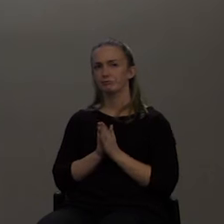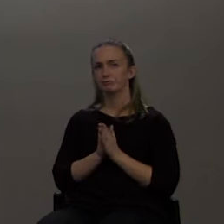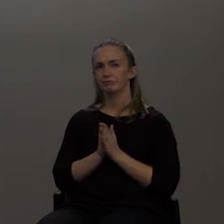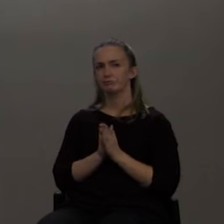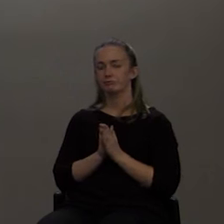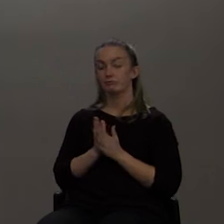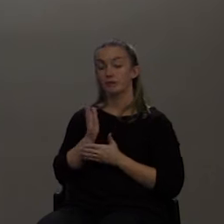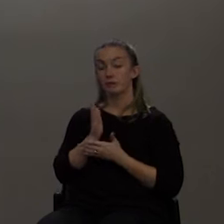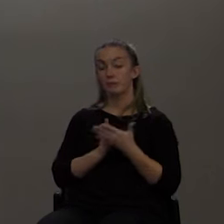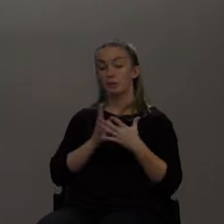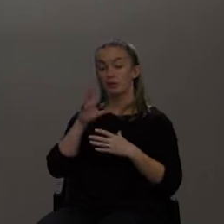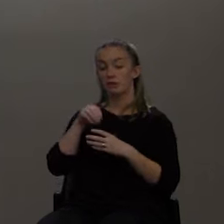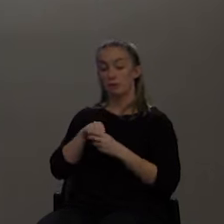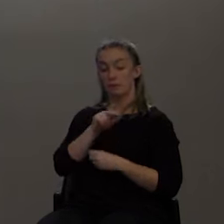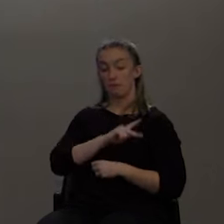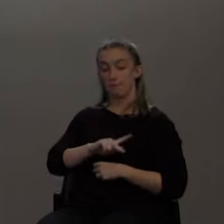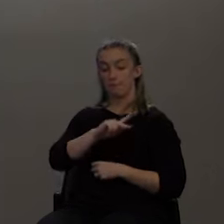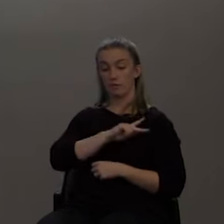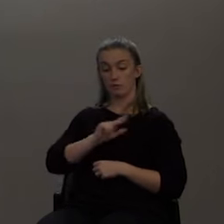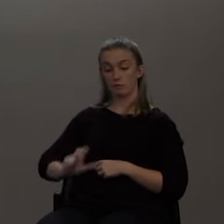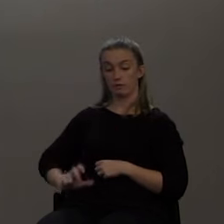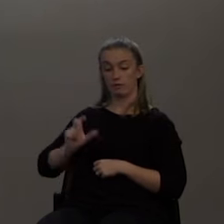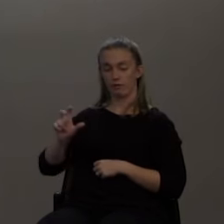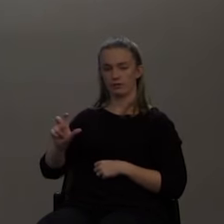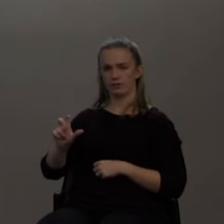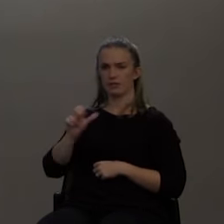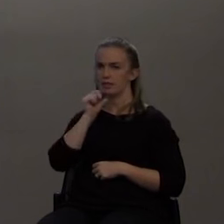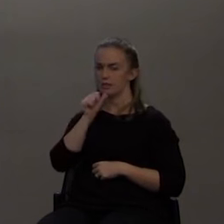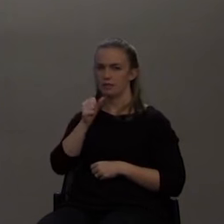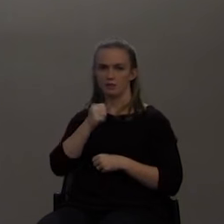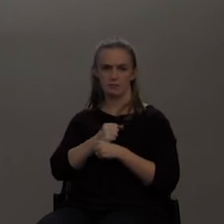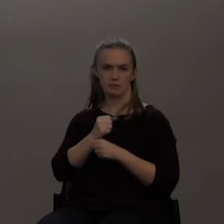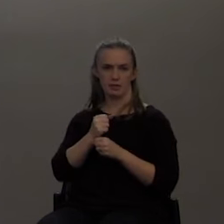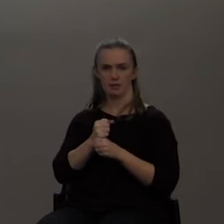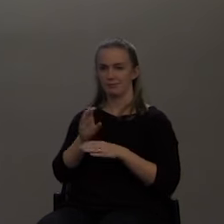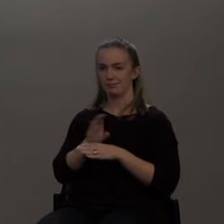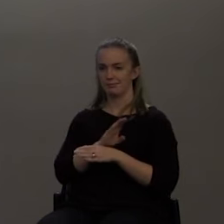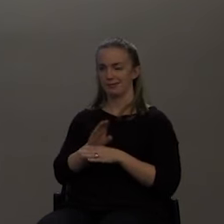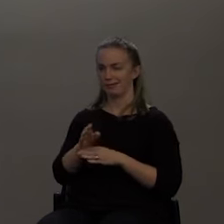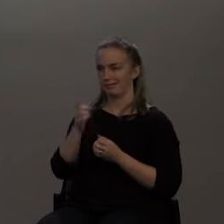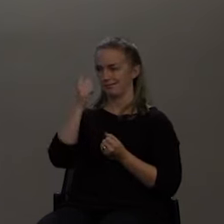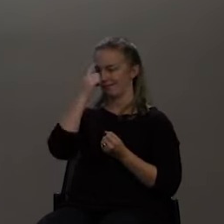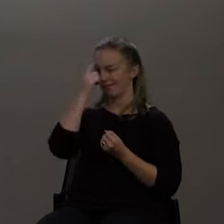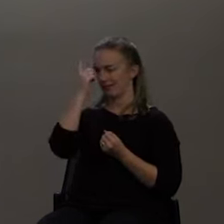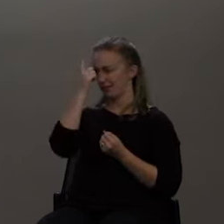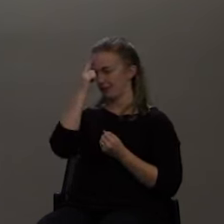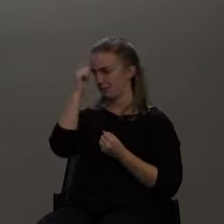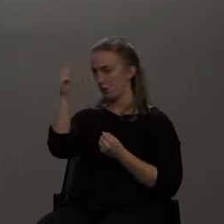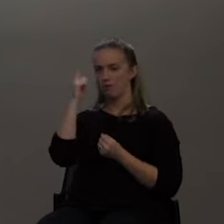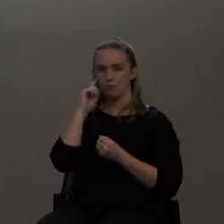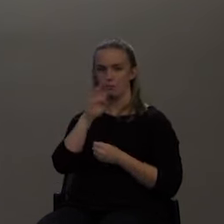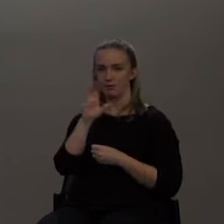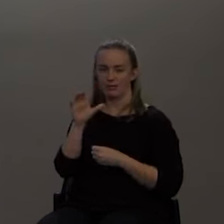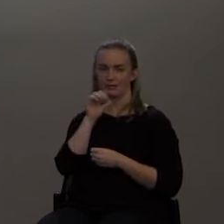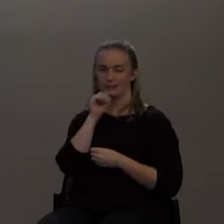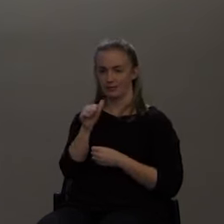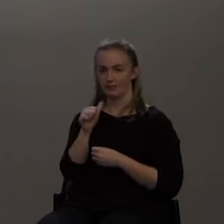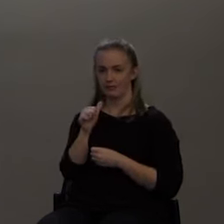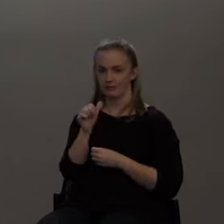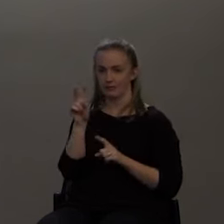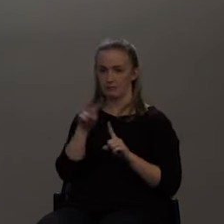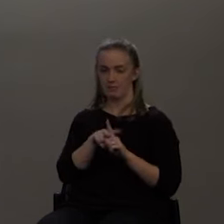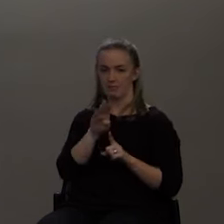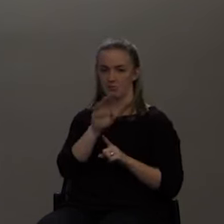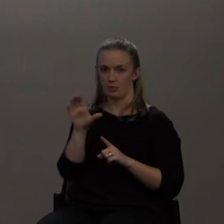personal investment that makes no business sense for Boyle County when it comes to particularly office